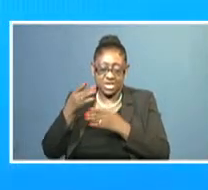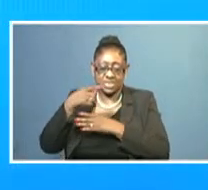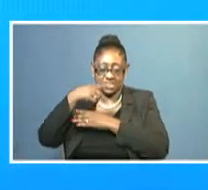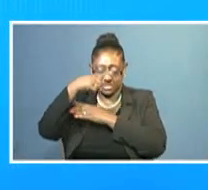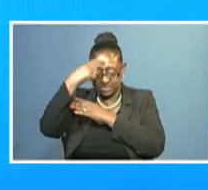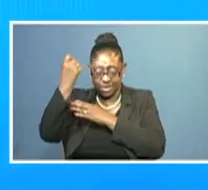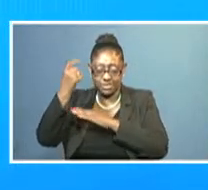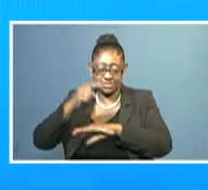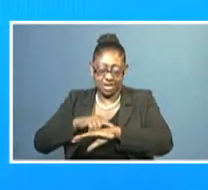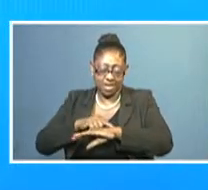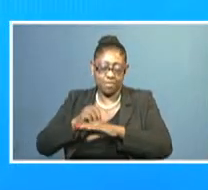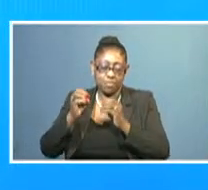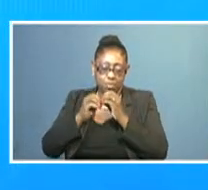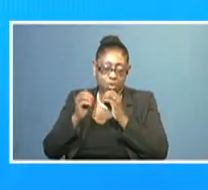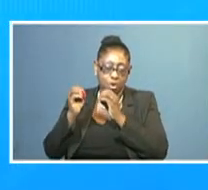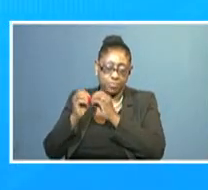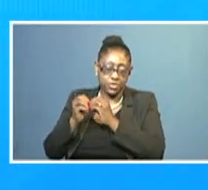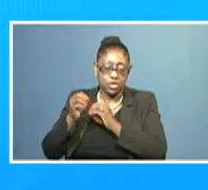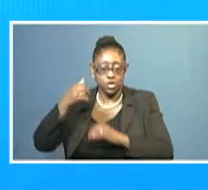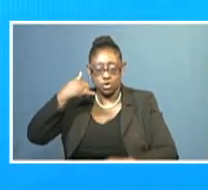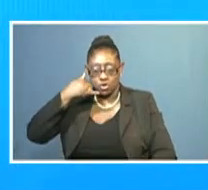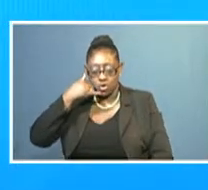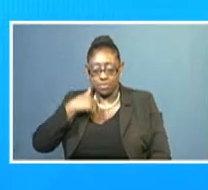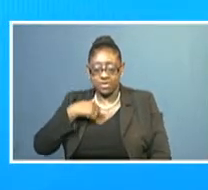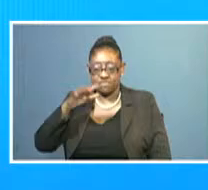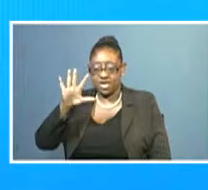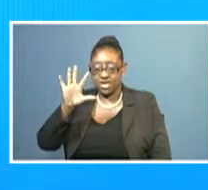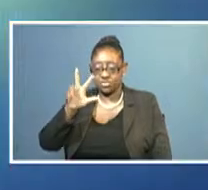They can contact me. I have a number next as a number